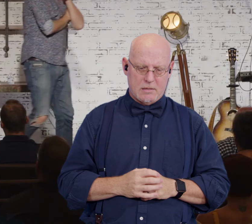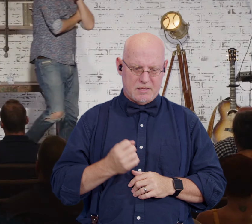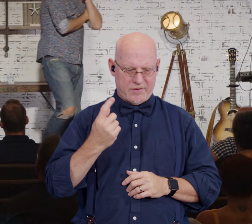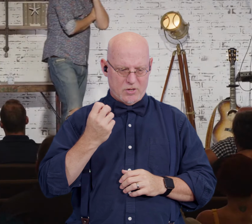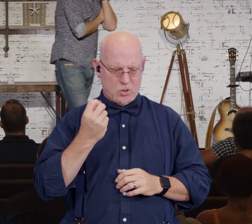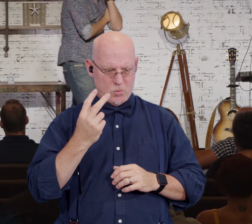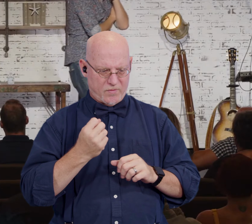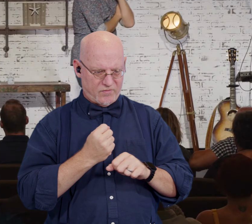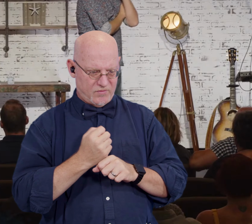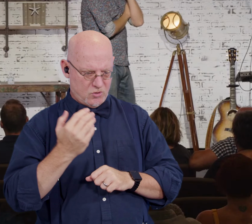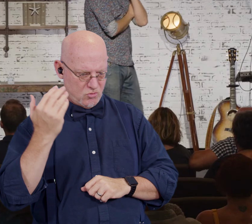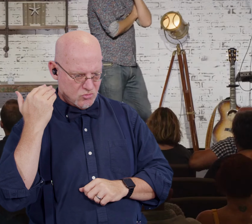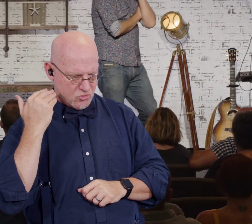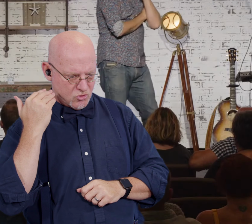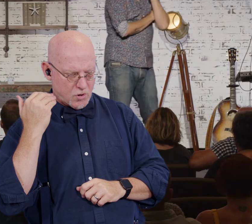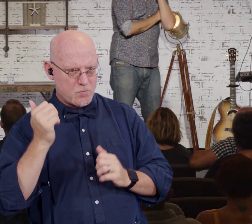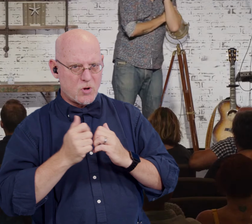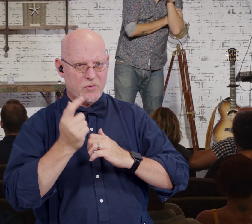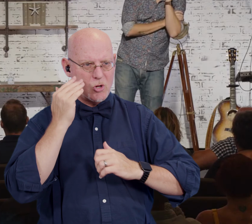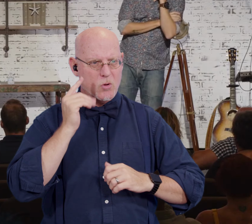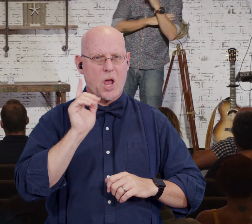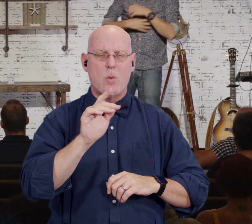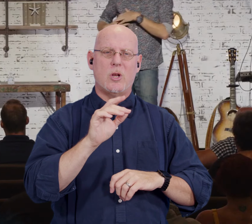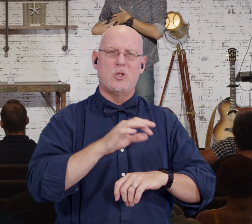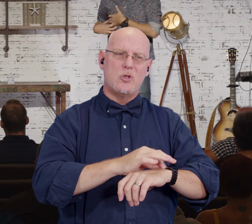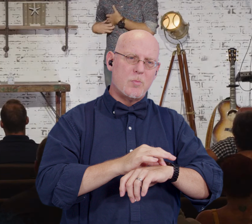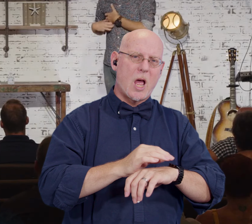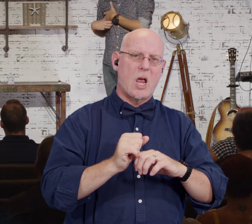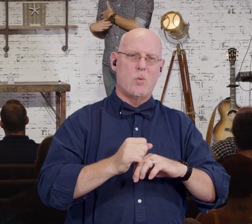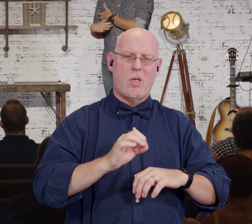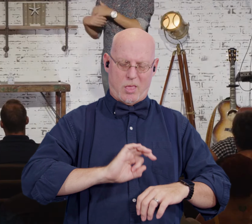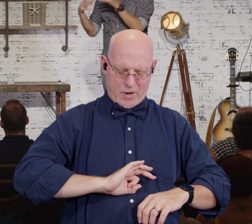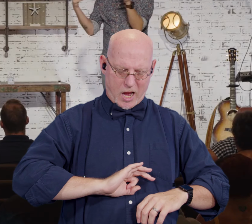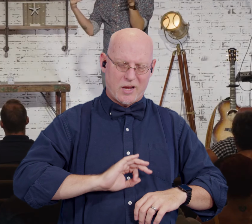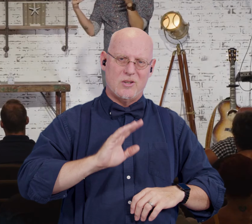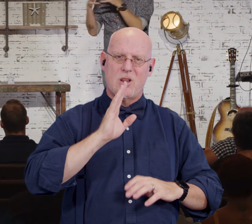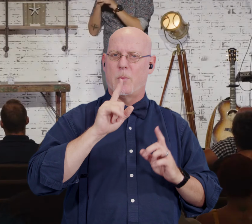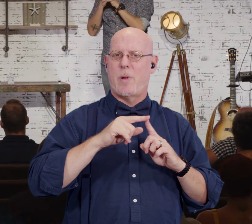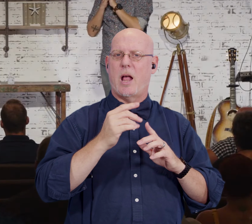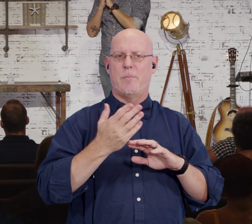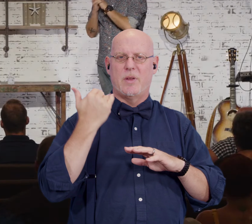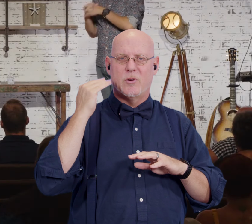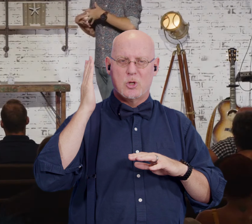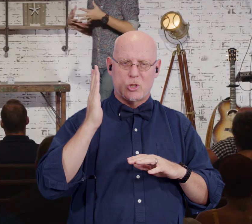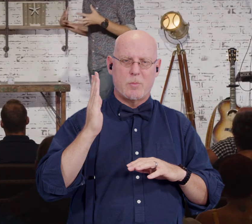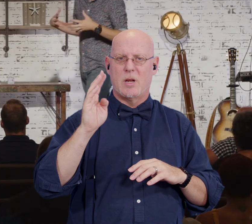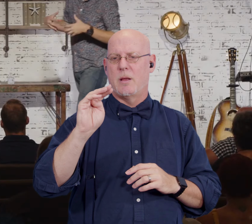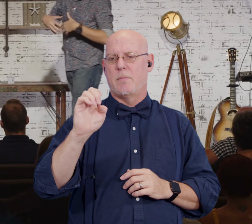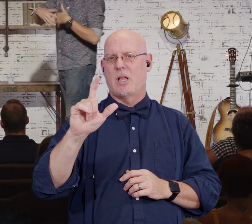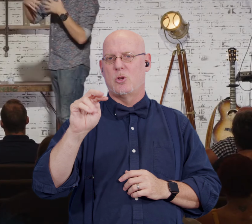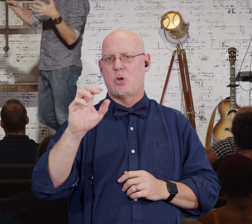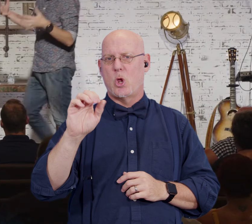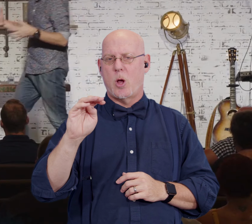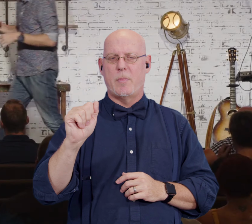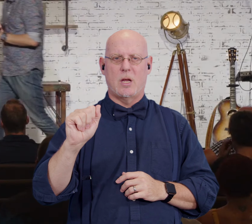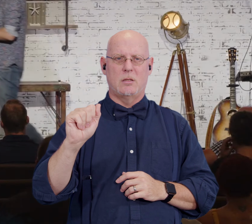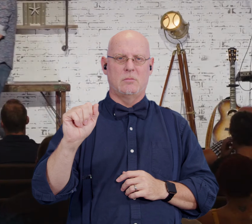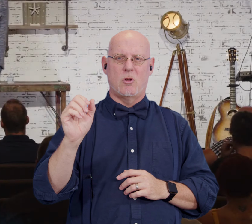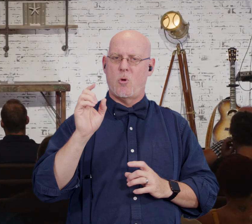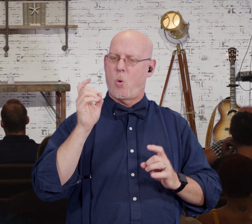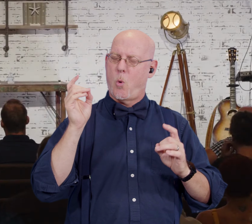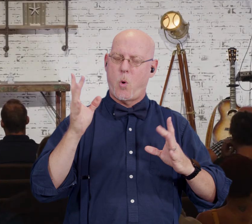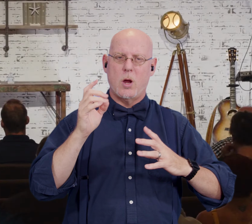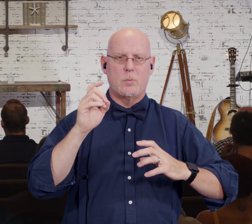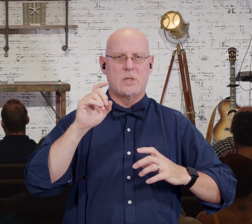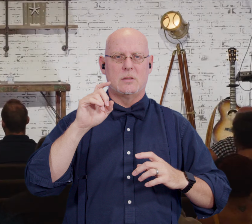11, 12 years ago now, most of you know, I went to the dermatologist with a spot on my stomach. I've talked about this in past sermons. It was melanoma, deadliest form of skin